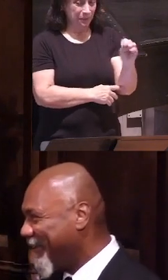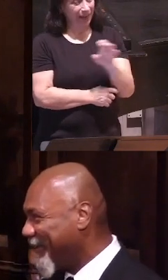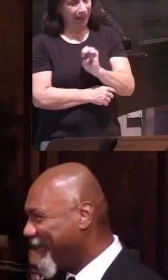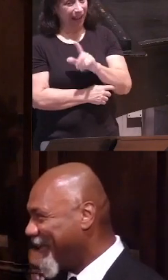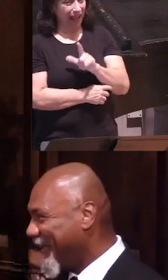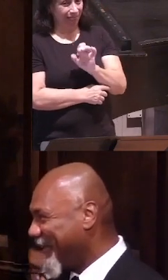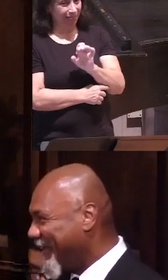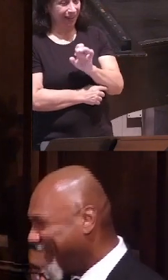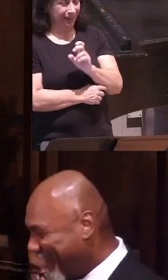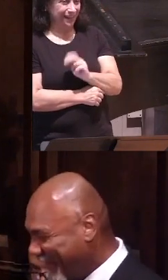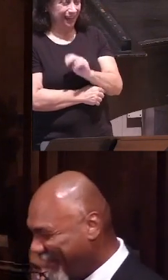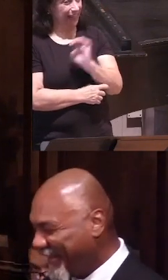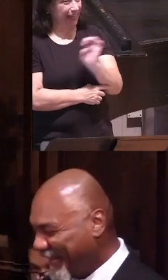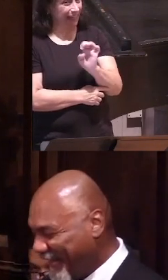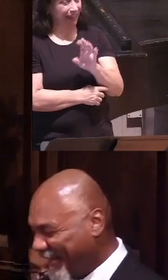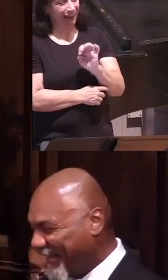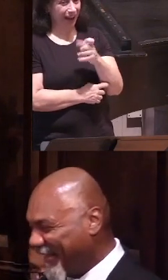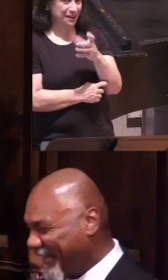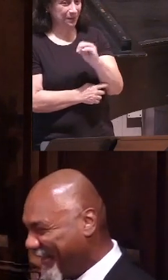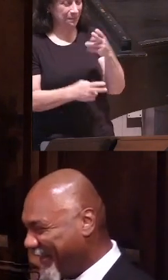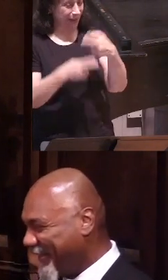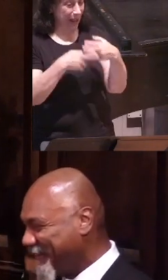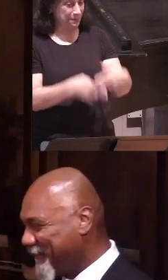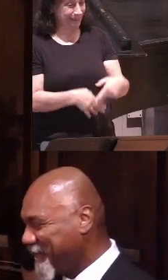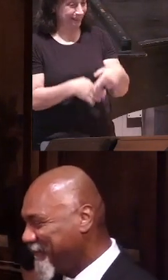Ellen E. Exum,